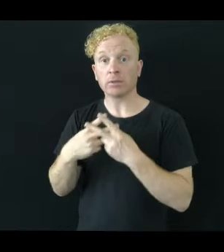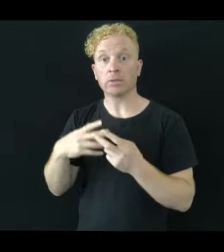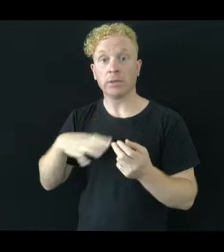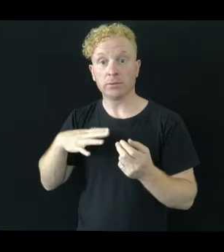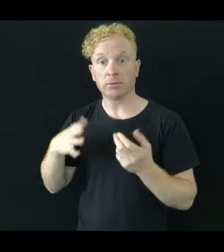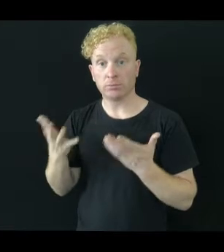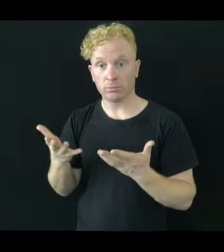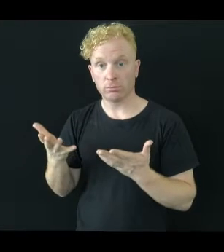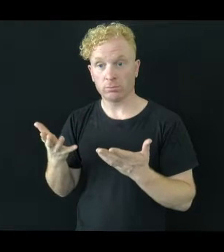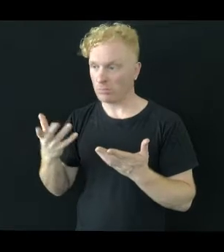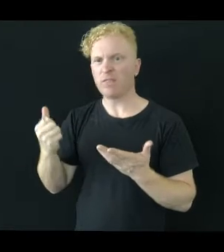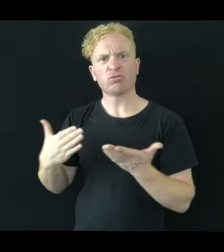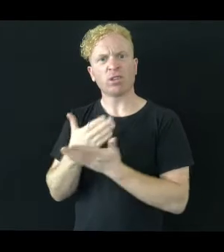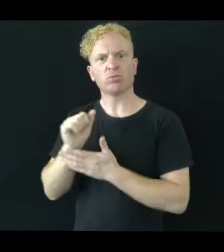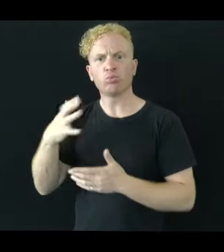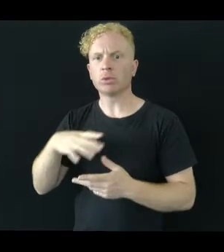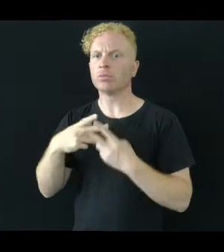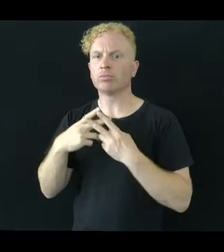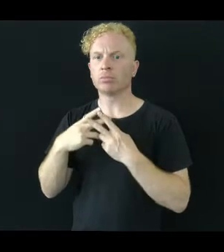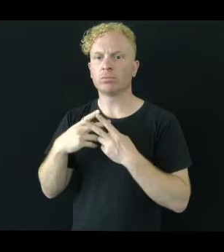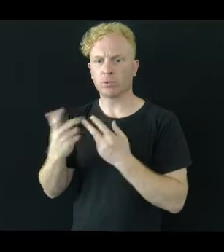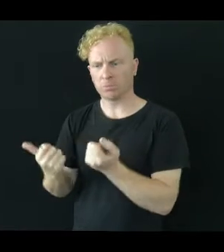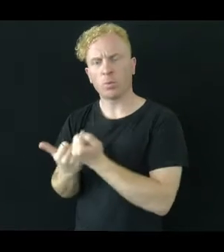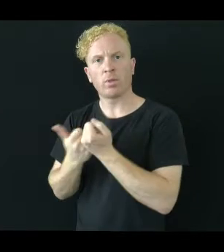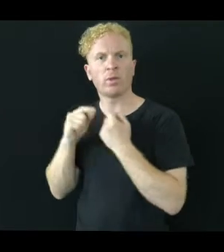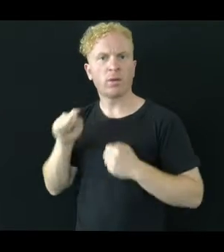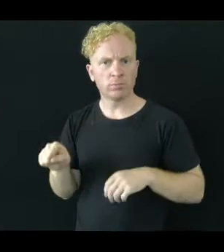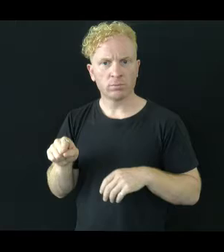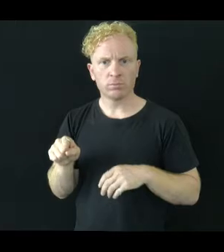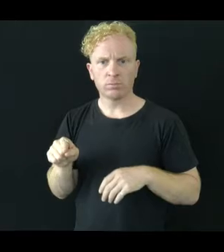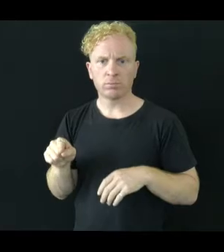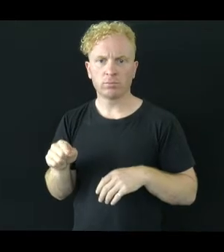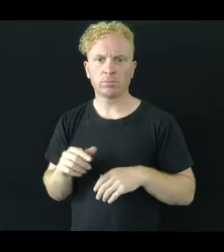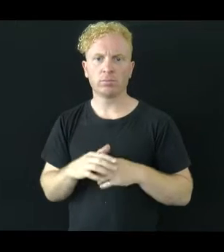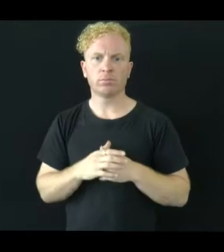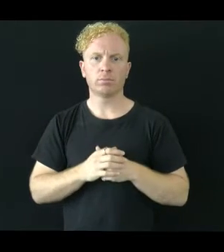people's rights to be able to have sex and then being supportive of that.